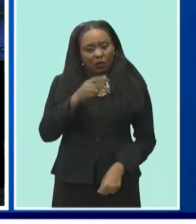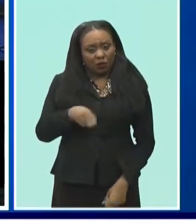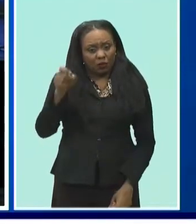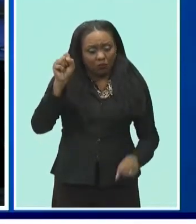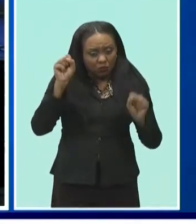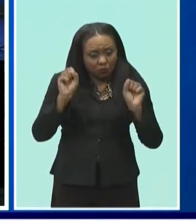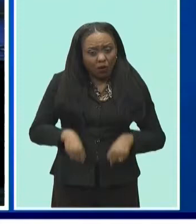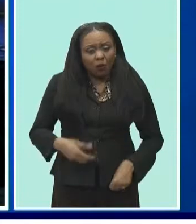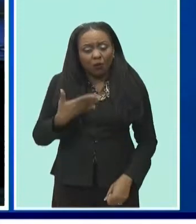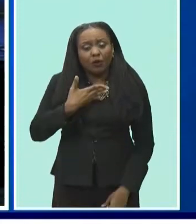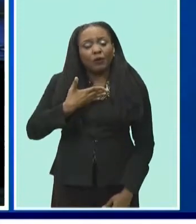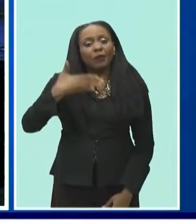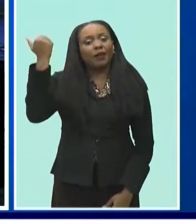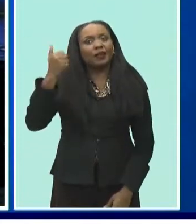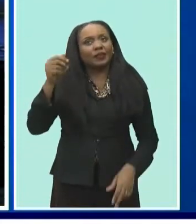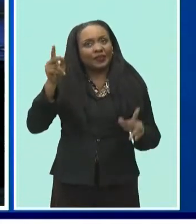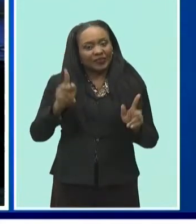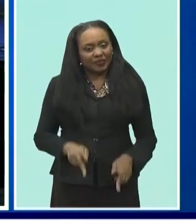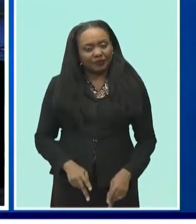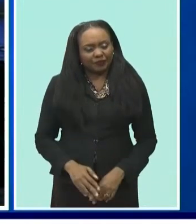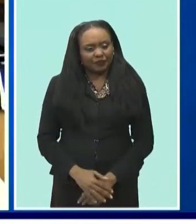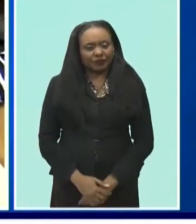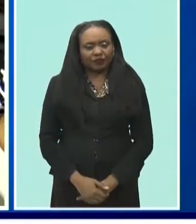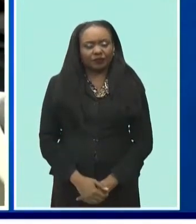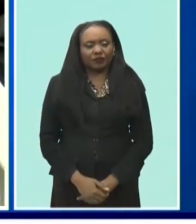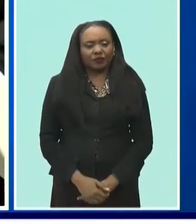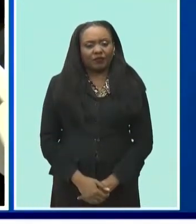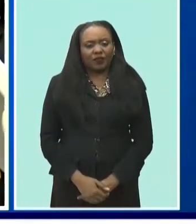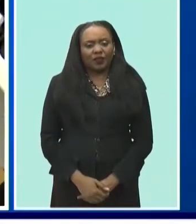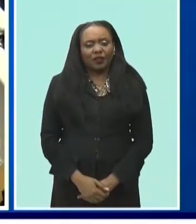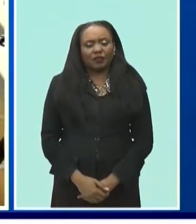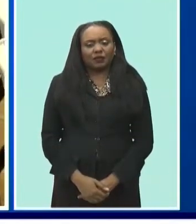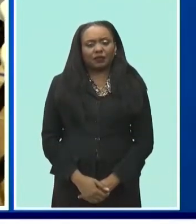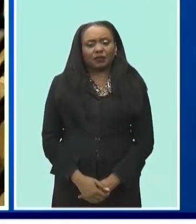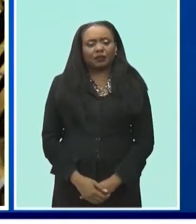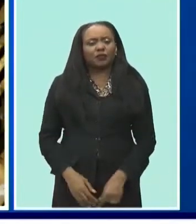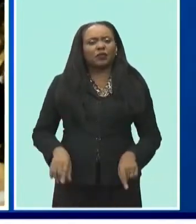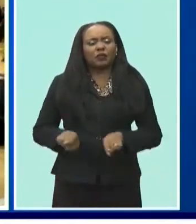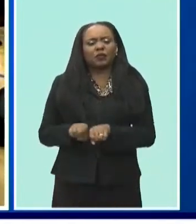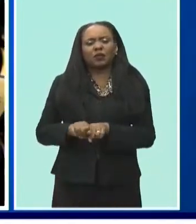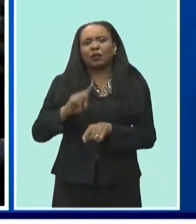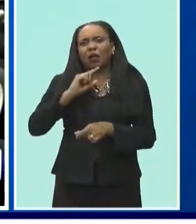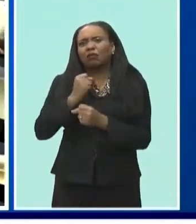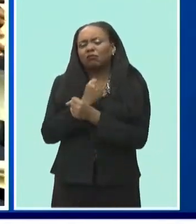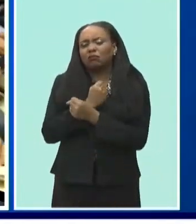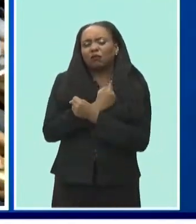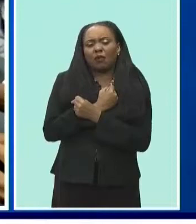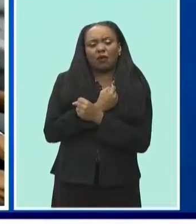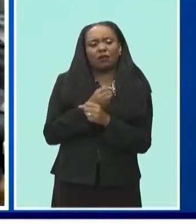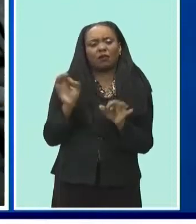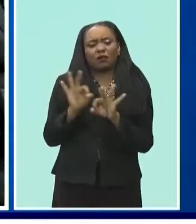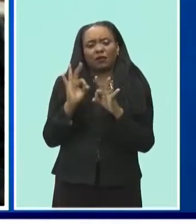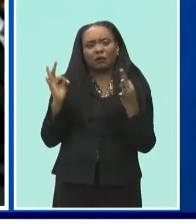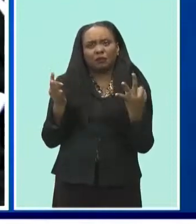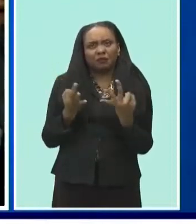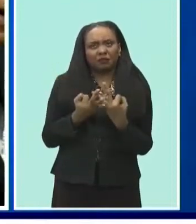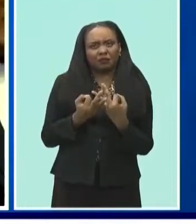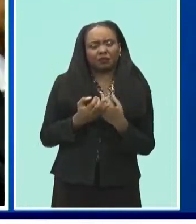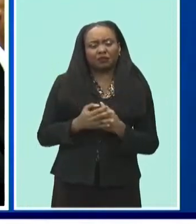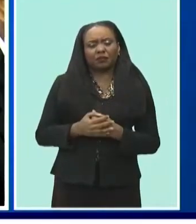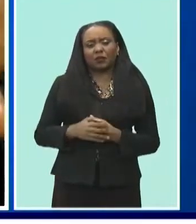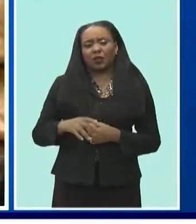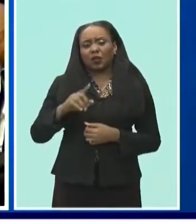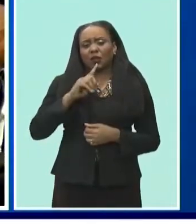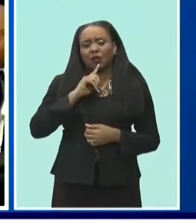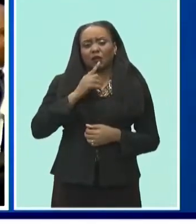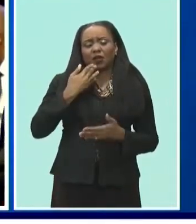best. Ambassador Thompson also recalled Mr. Hoyt's unswerving love for his family. Mr. Hoyt was a